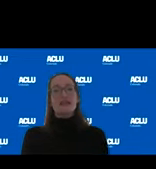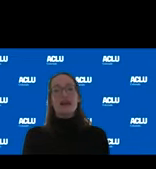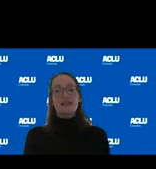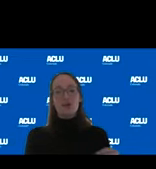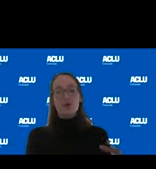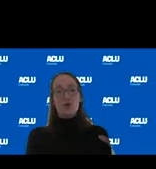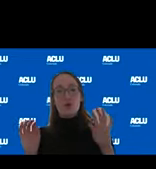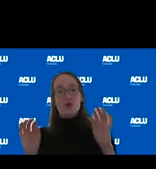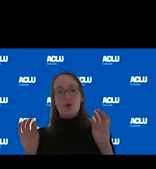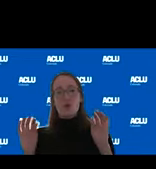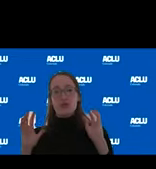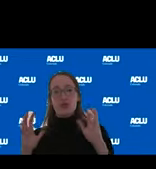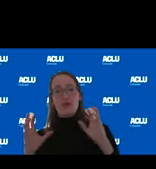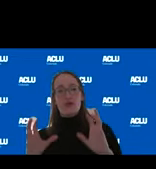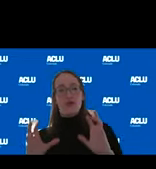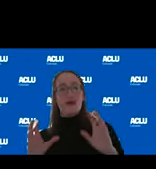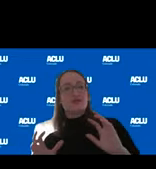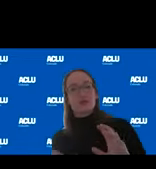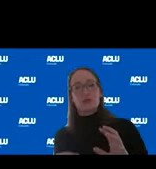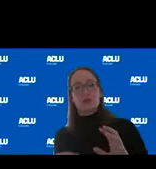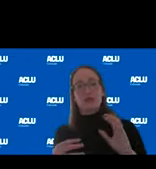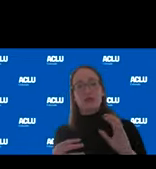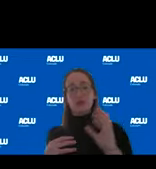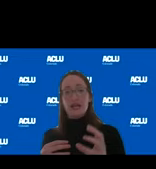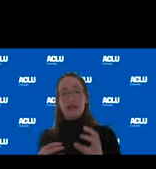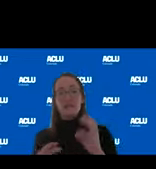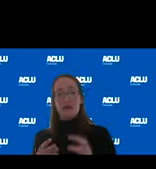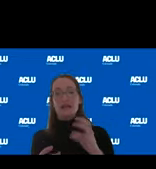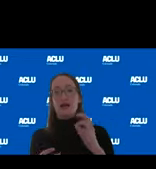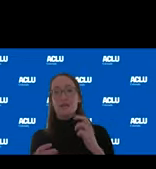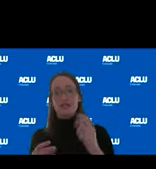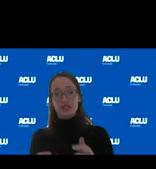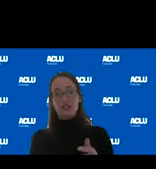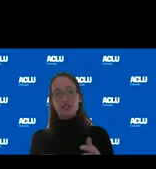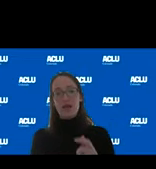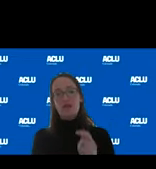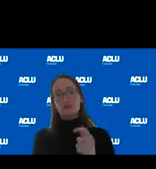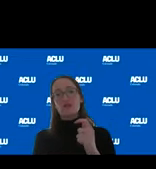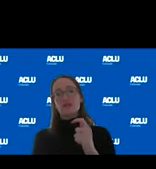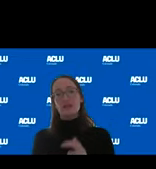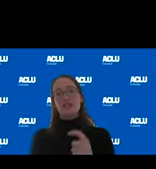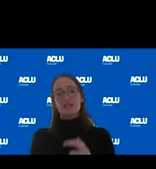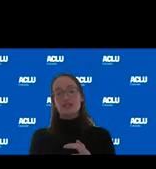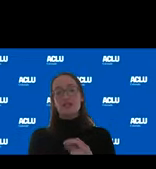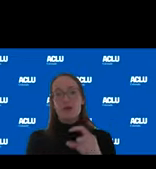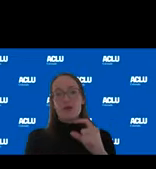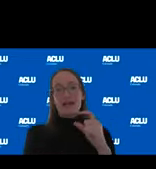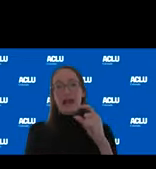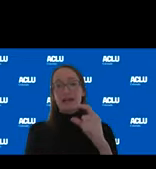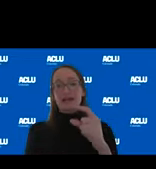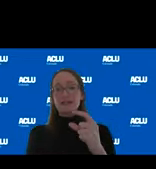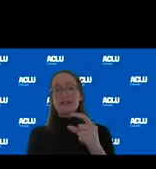is that there are lots of groups who have the right to voting accommodations, and most of those accommodations,